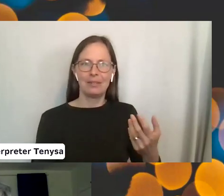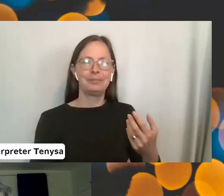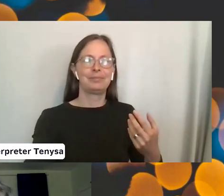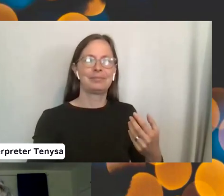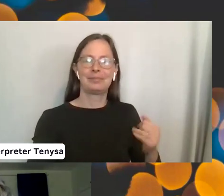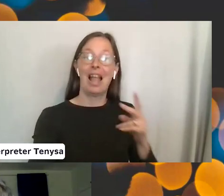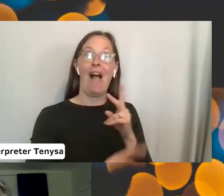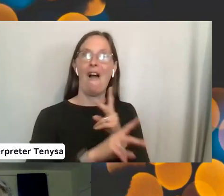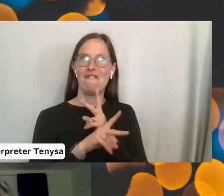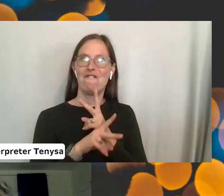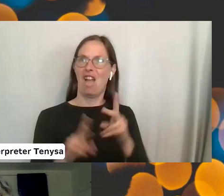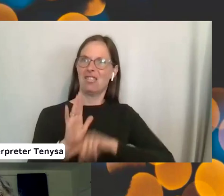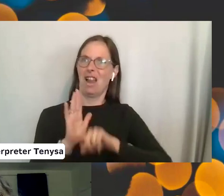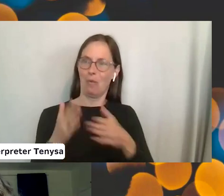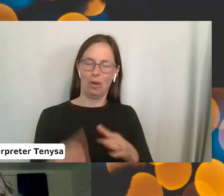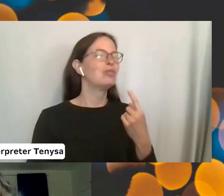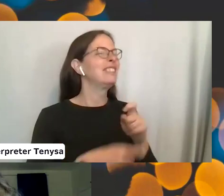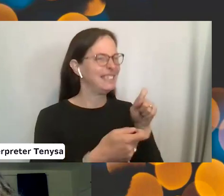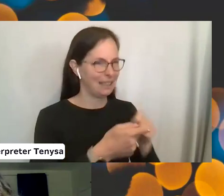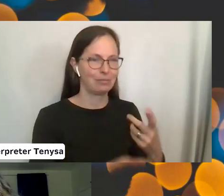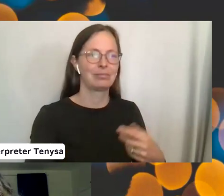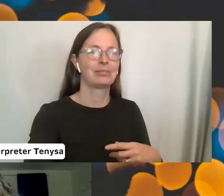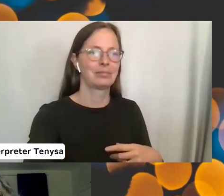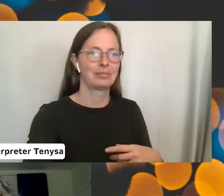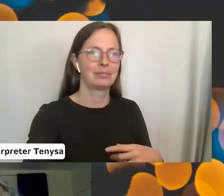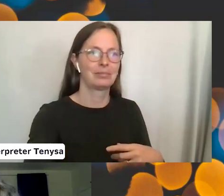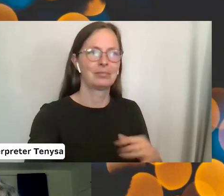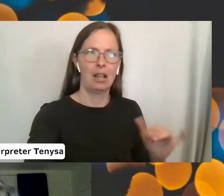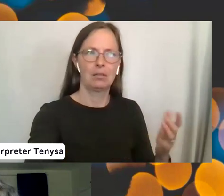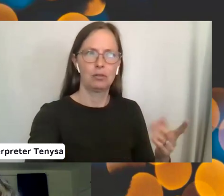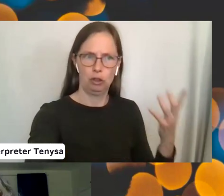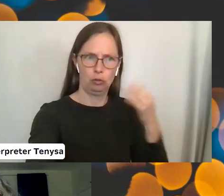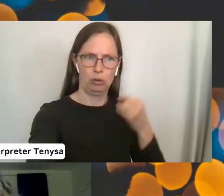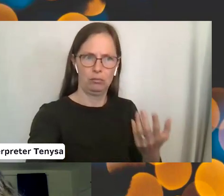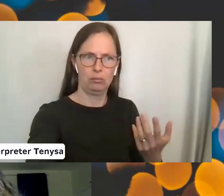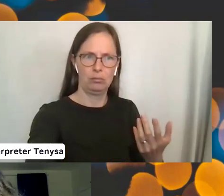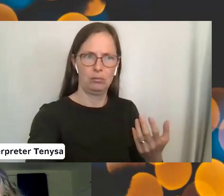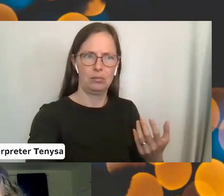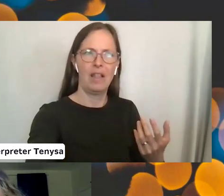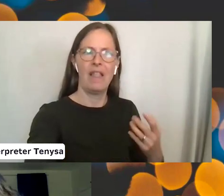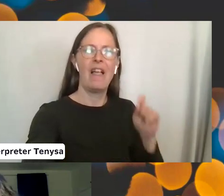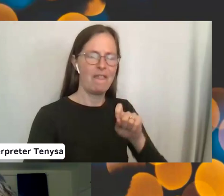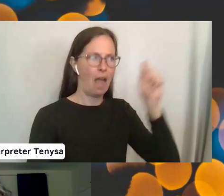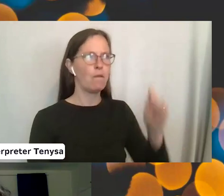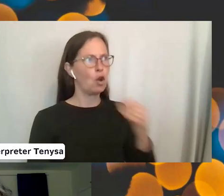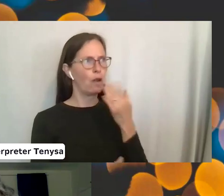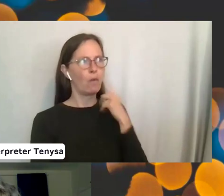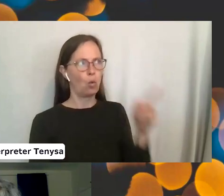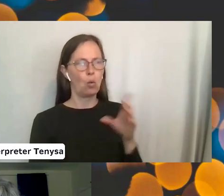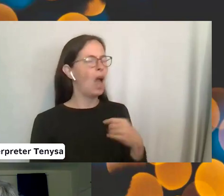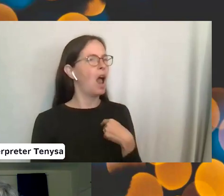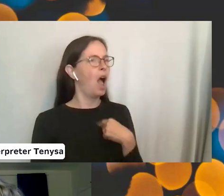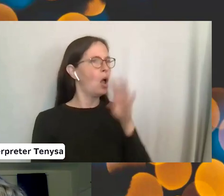very misogynistic way. Exactly. I'm like, she's attractive, so good for you. And I'm not even acknowledging